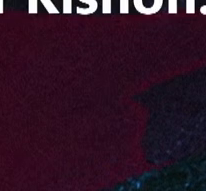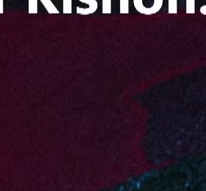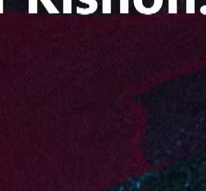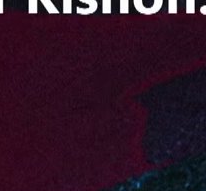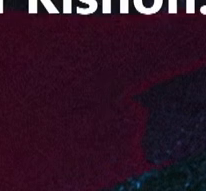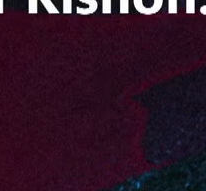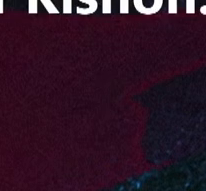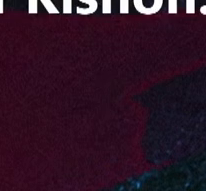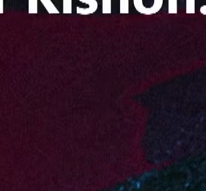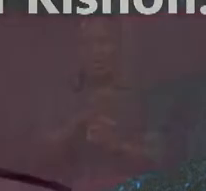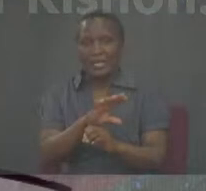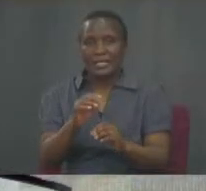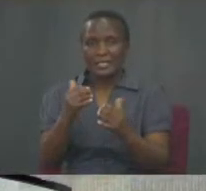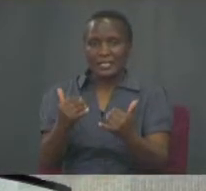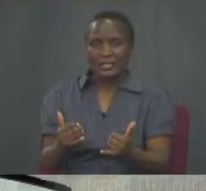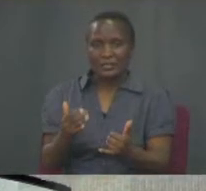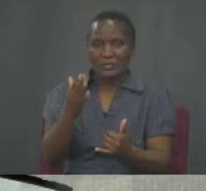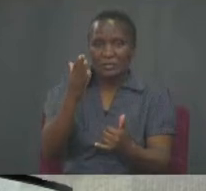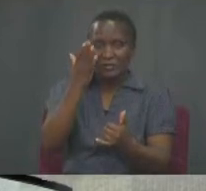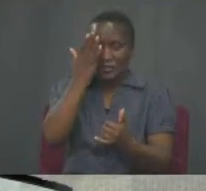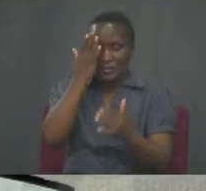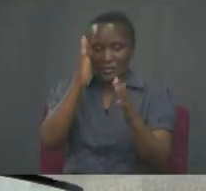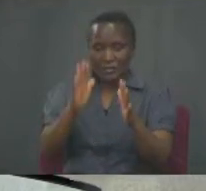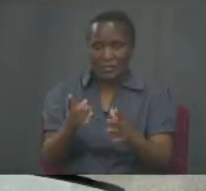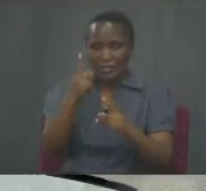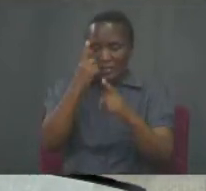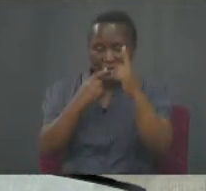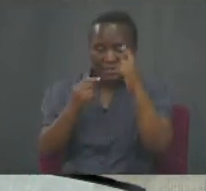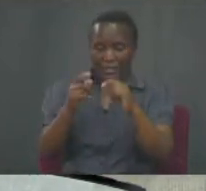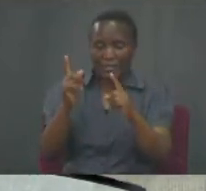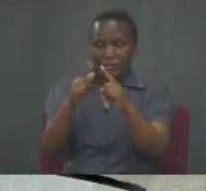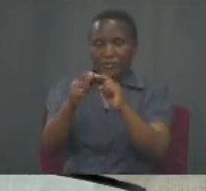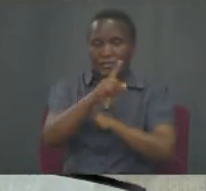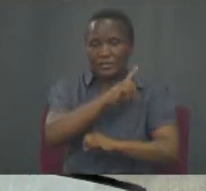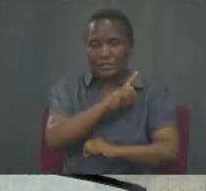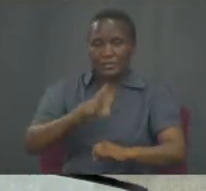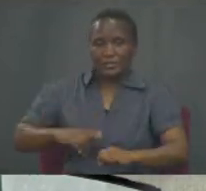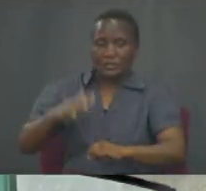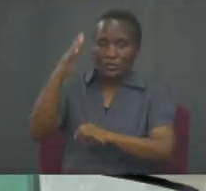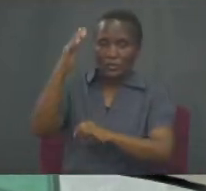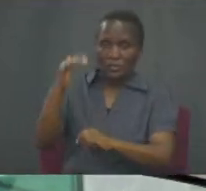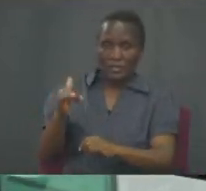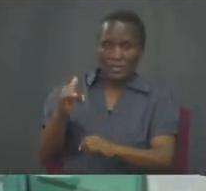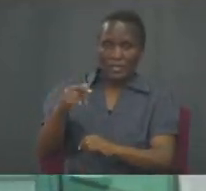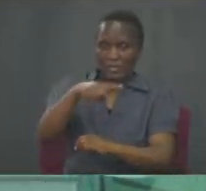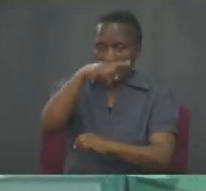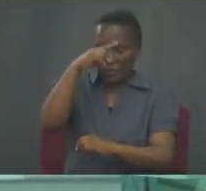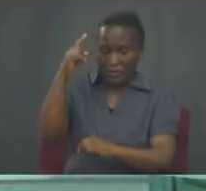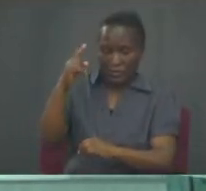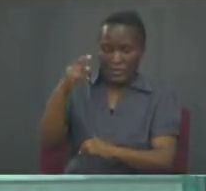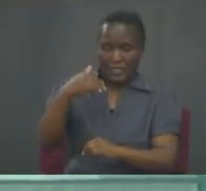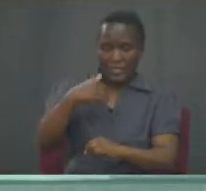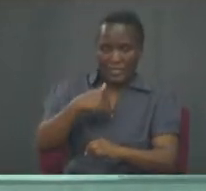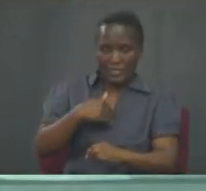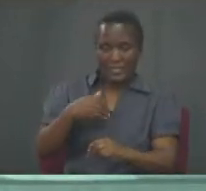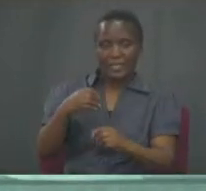Israel cried to the Lord. Why are they crying? He had 900 chariots of